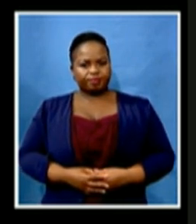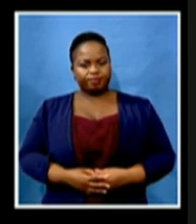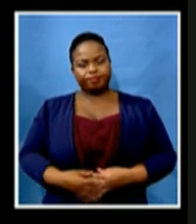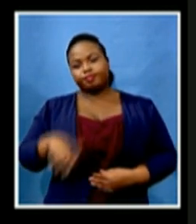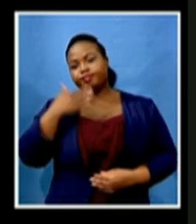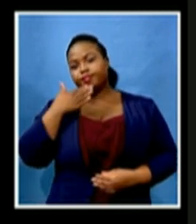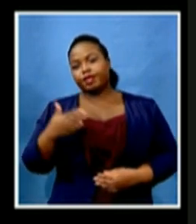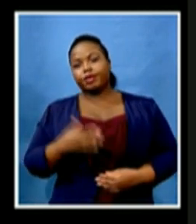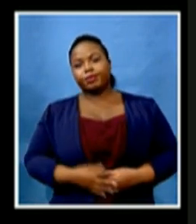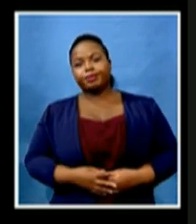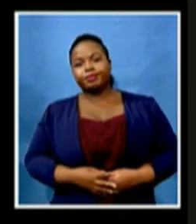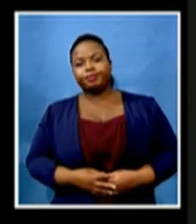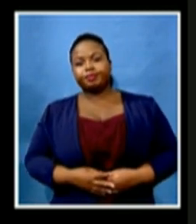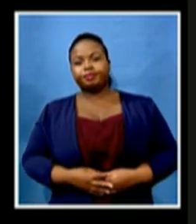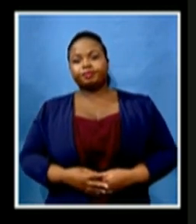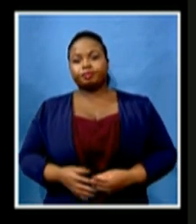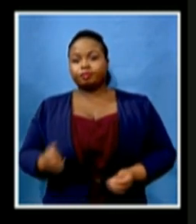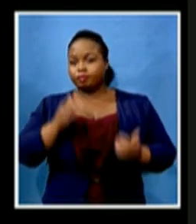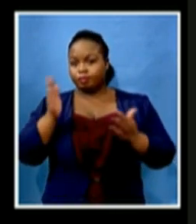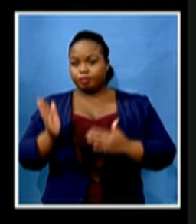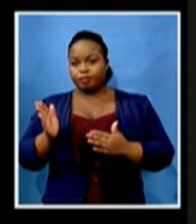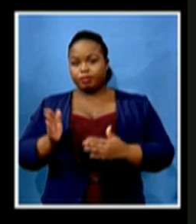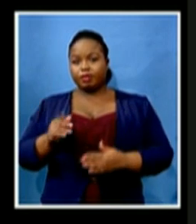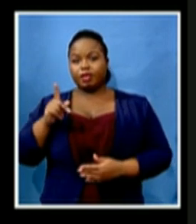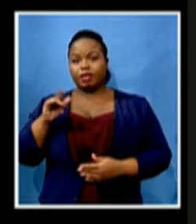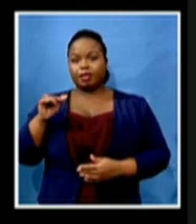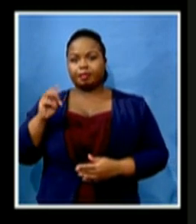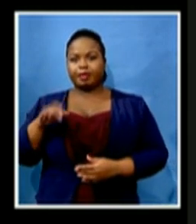ask Karima and Simone to please lower their hands.